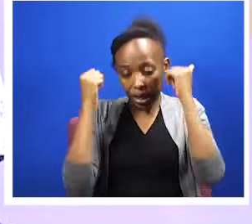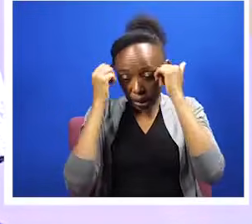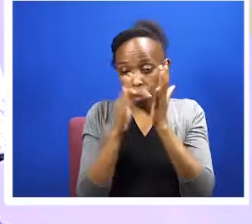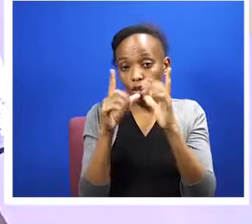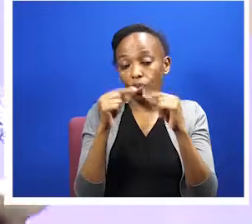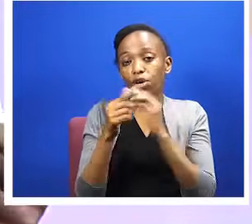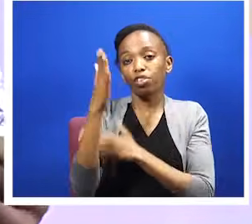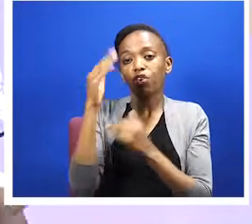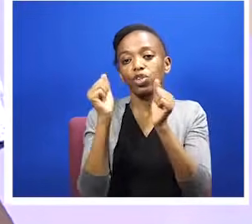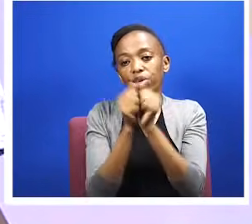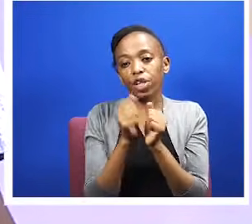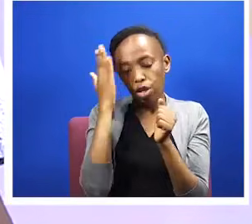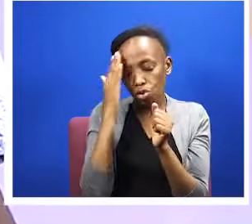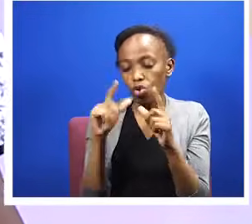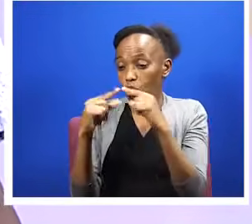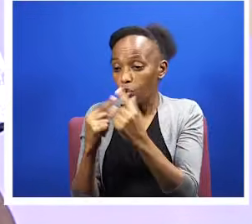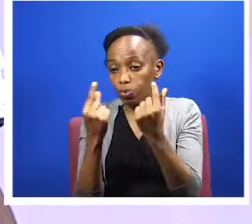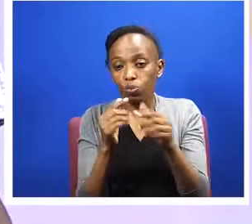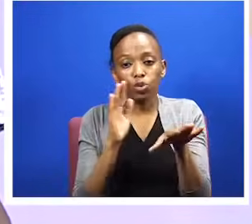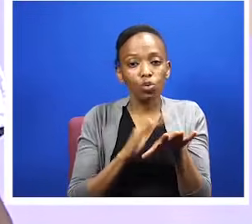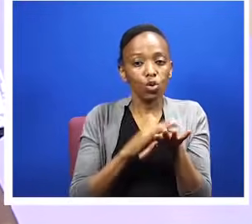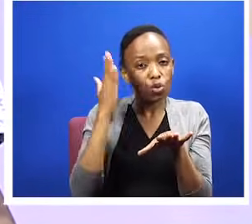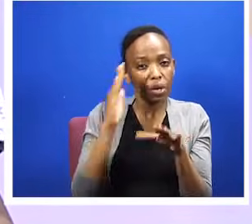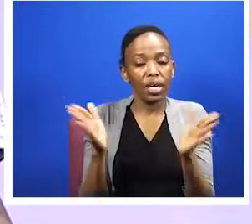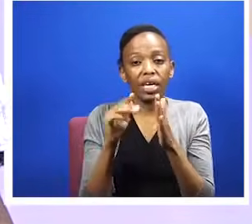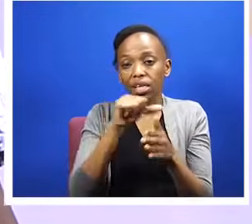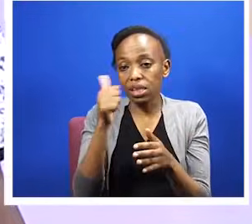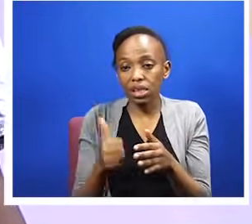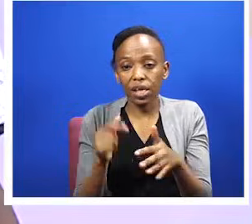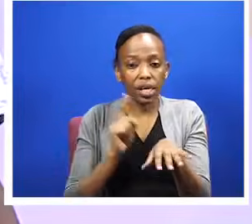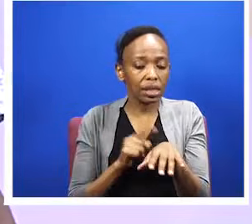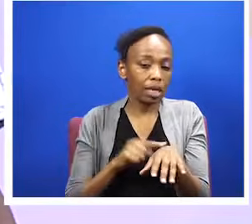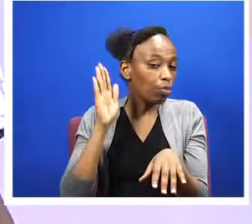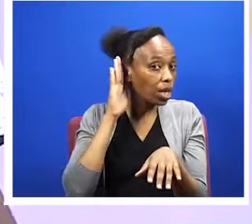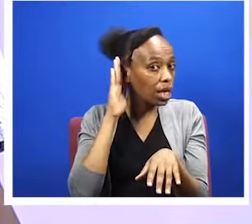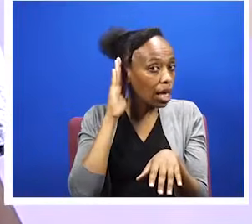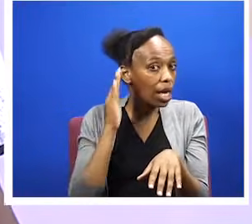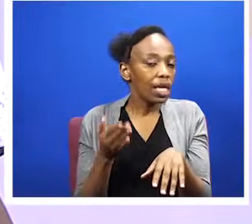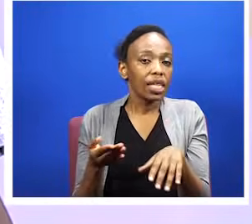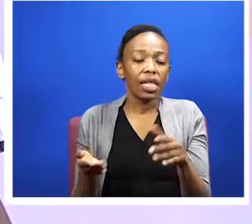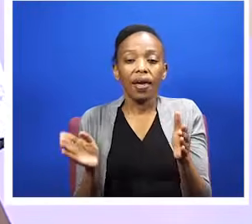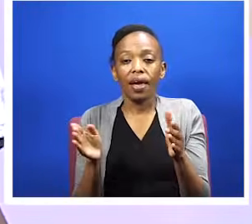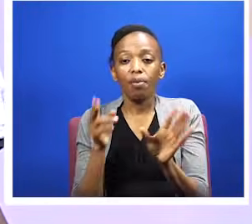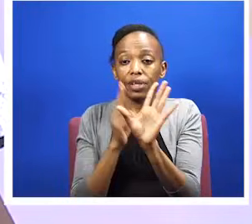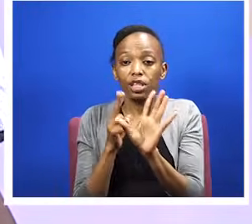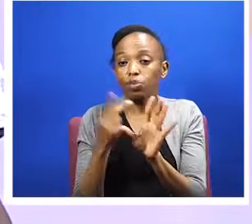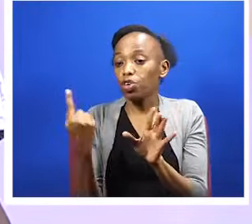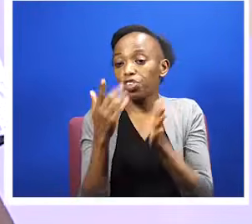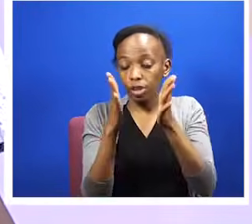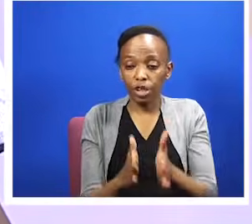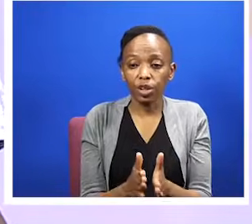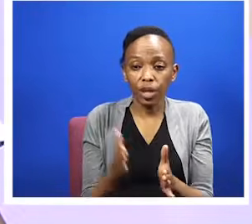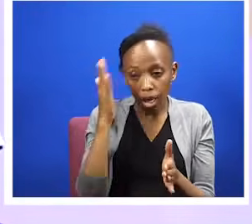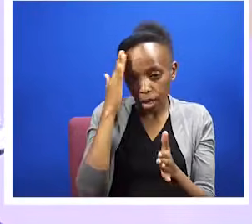God together. You know, small groups are very good because we encourage one another as we hear the input from each and every person, right? And